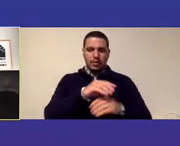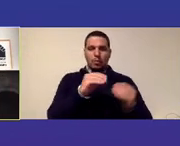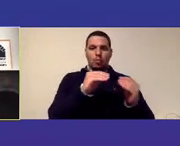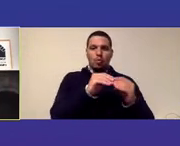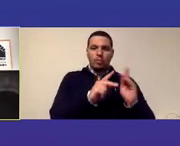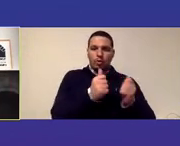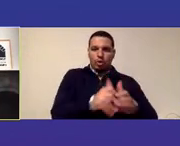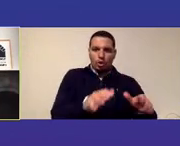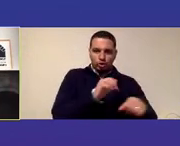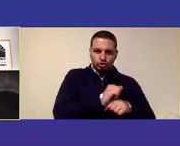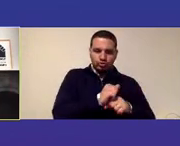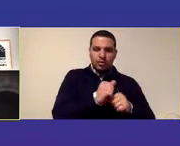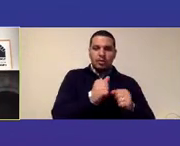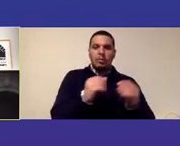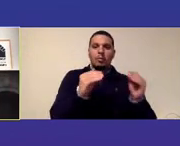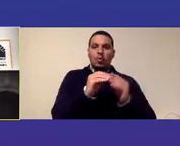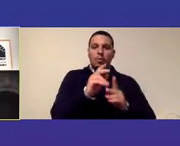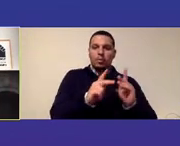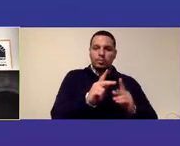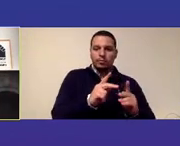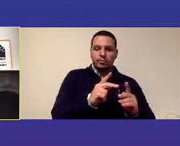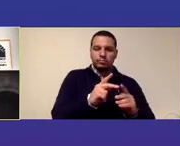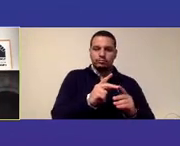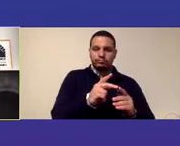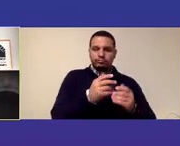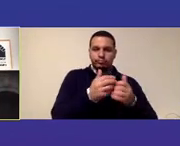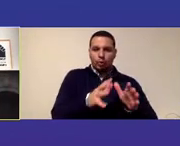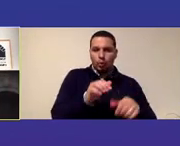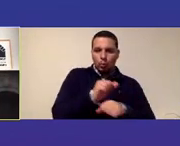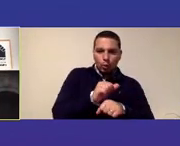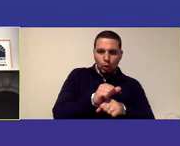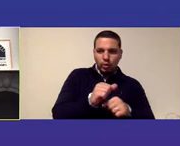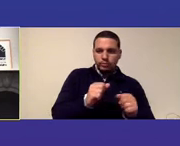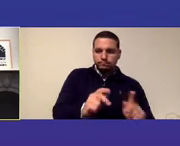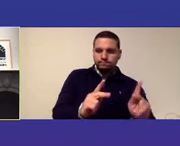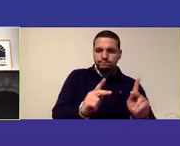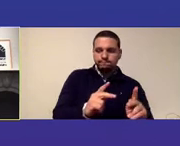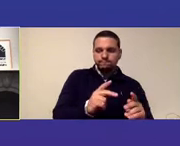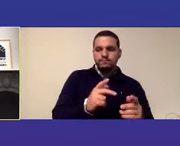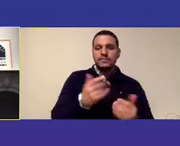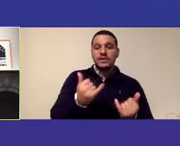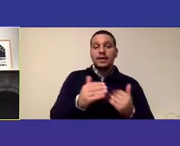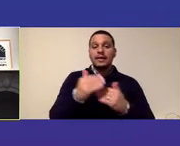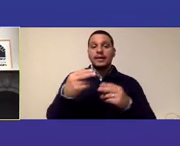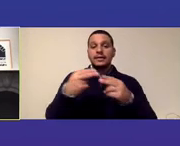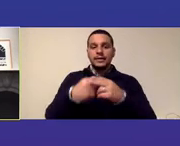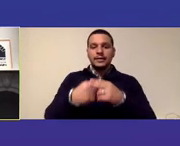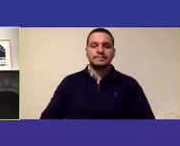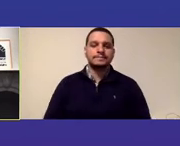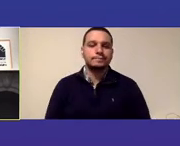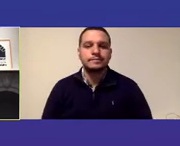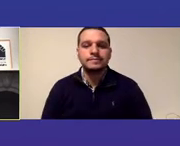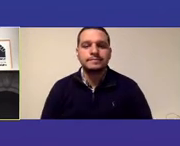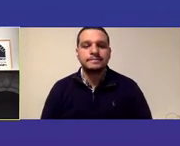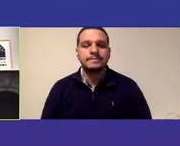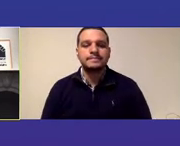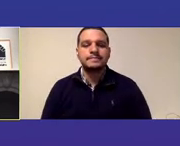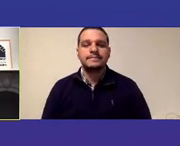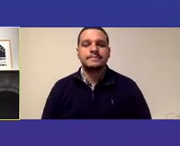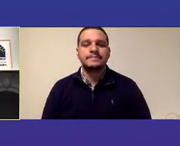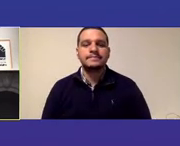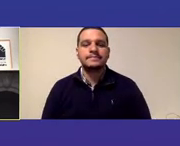and then those positions outside of dance. Okay, let's go on to the next slide.